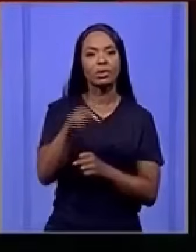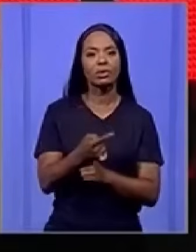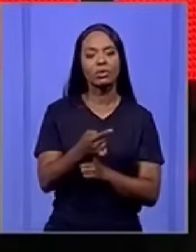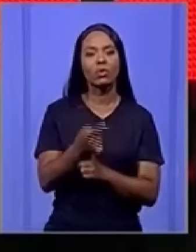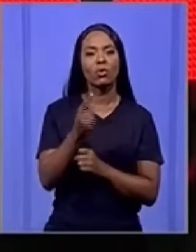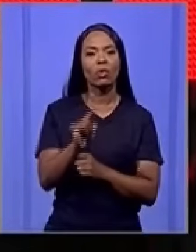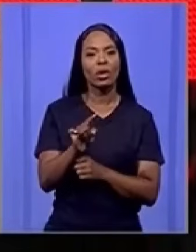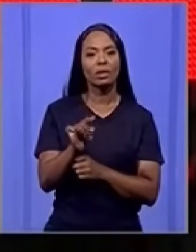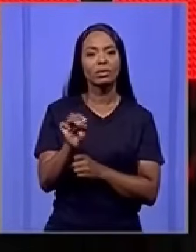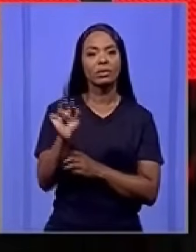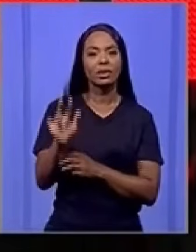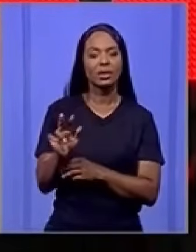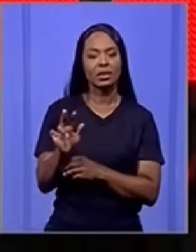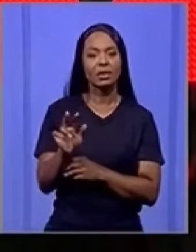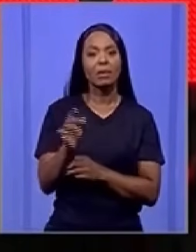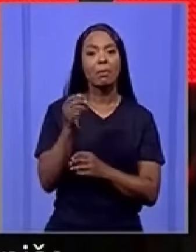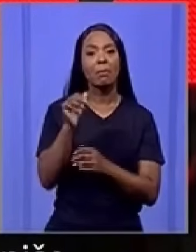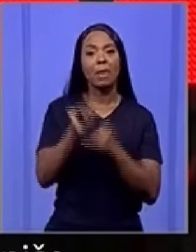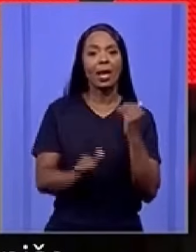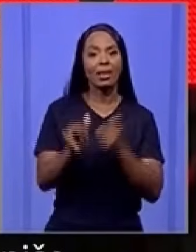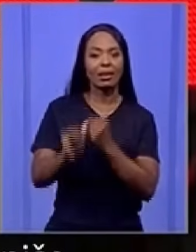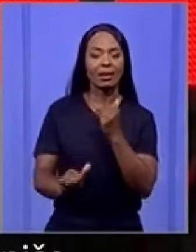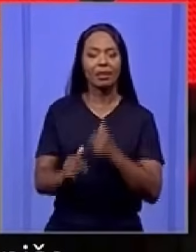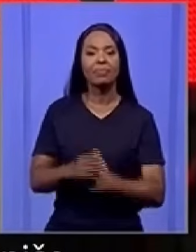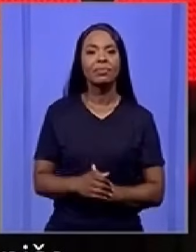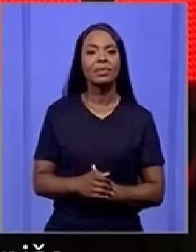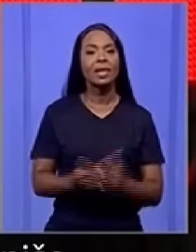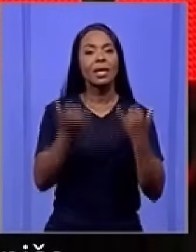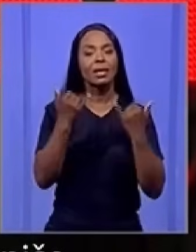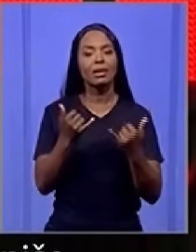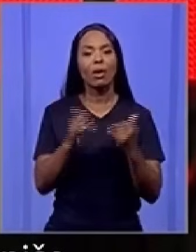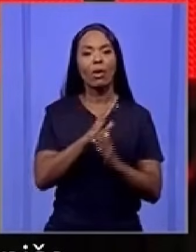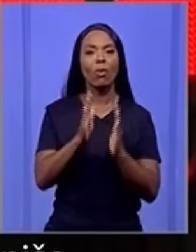4,180 per month. We want veterans to get